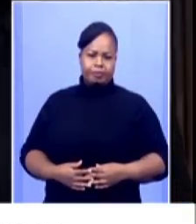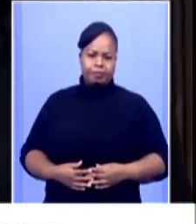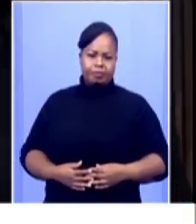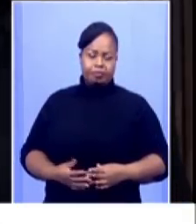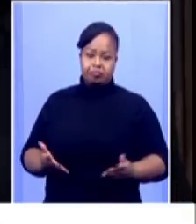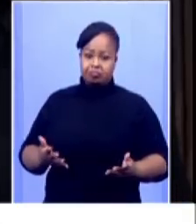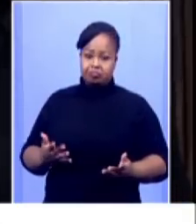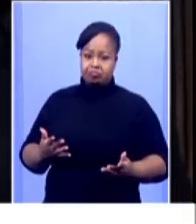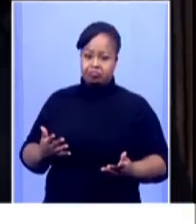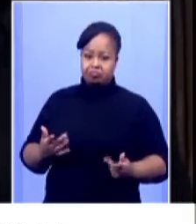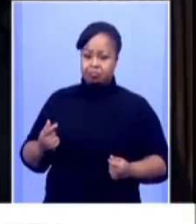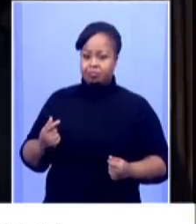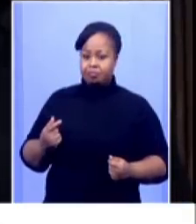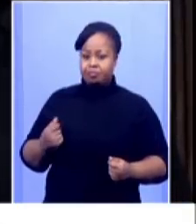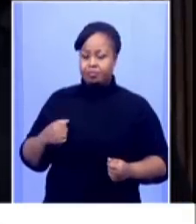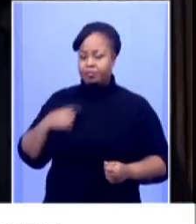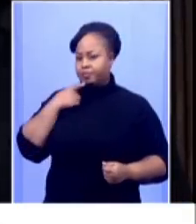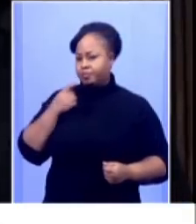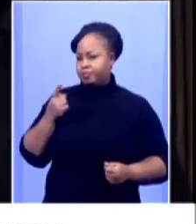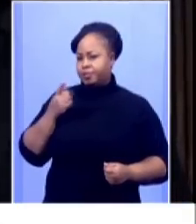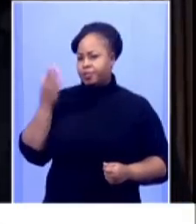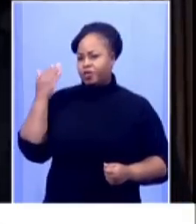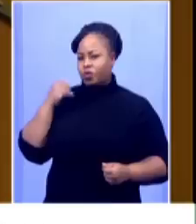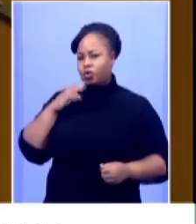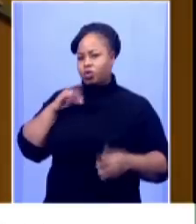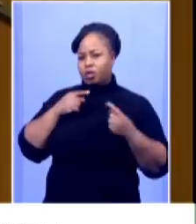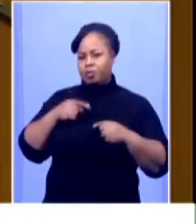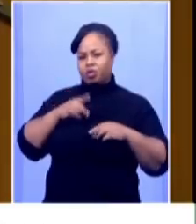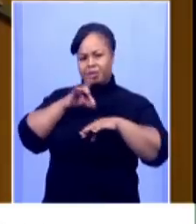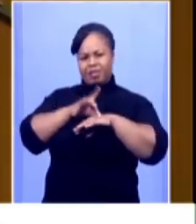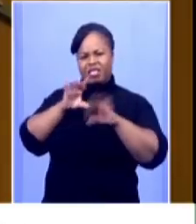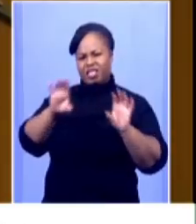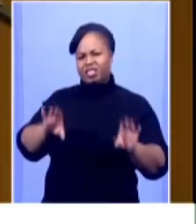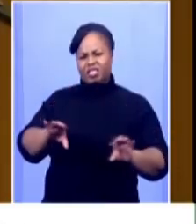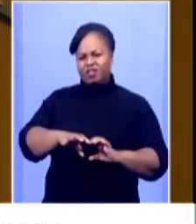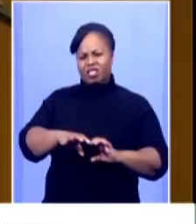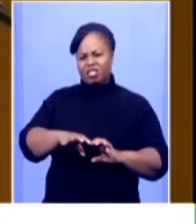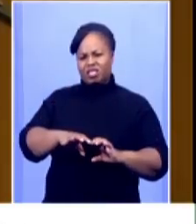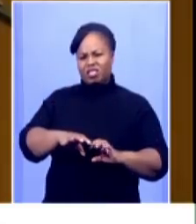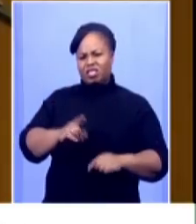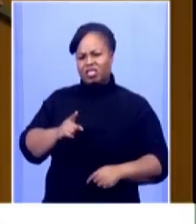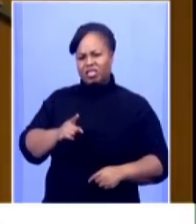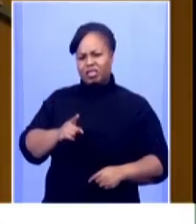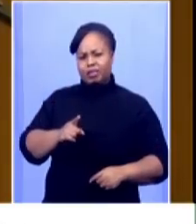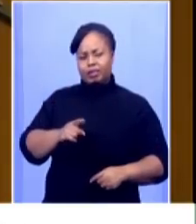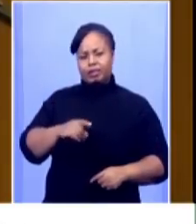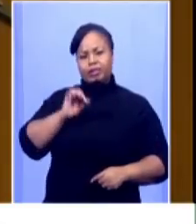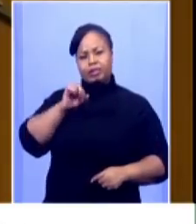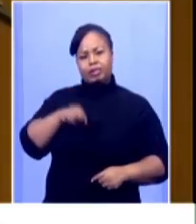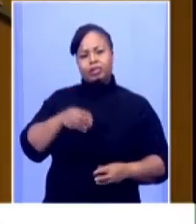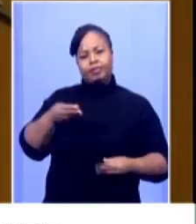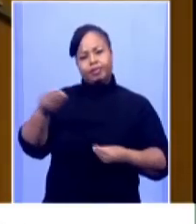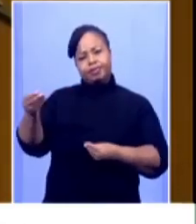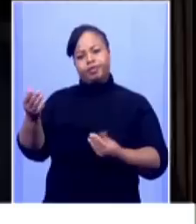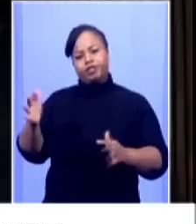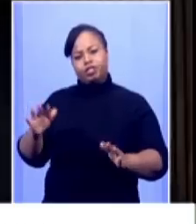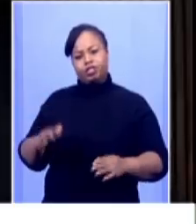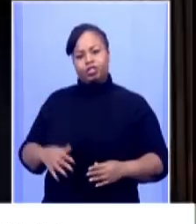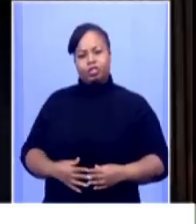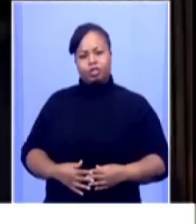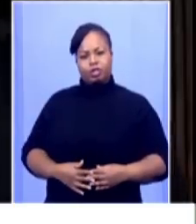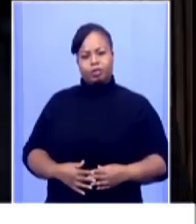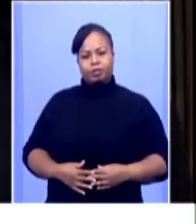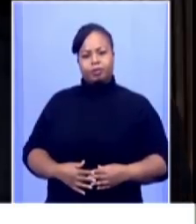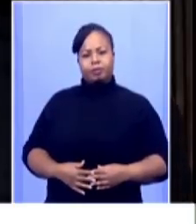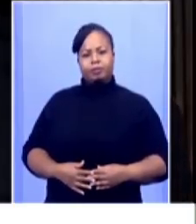was a talk of a medical certificate which was to be handed in. It was emailed across to the state, my lady. Was it handed to